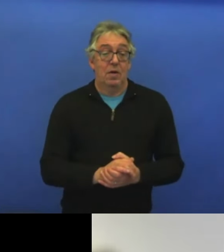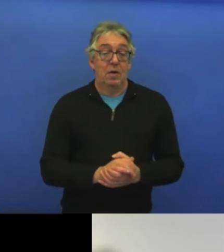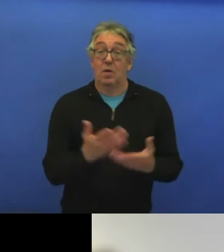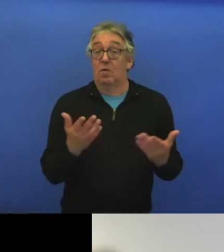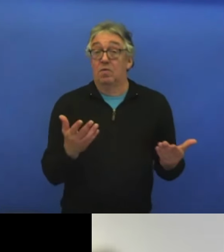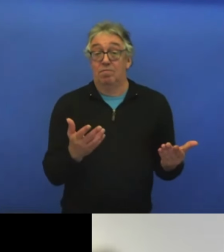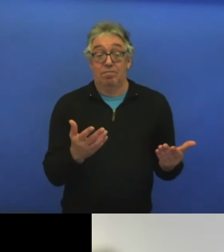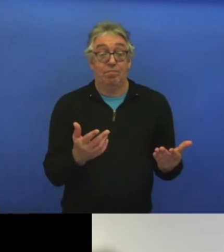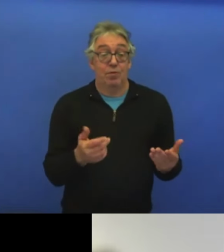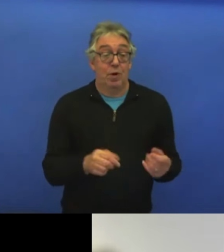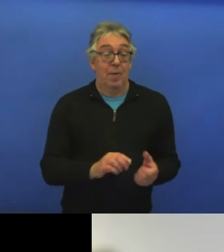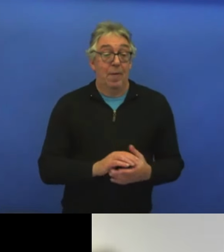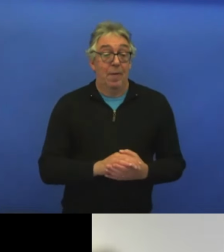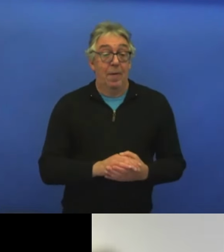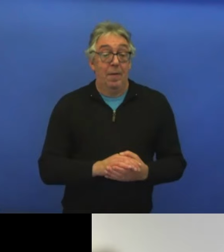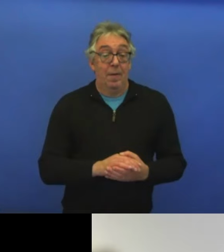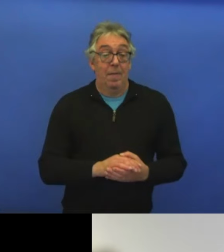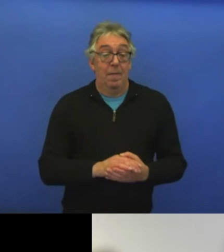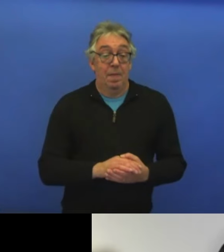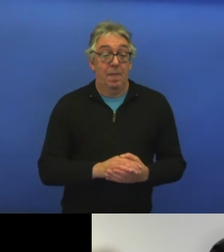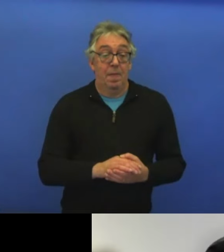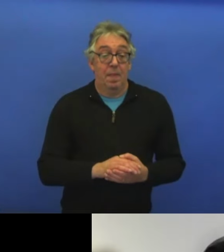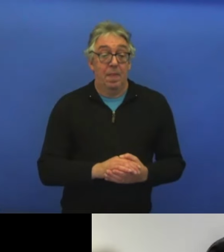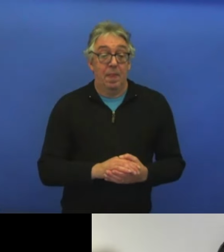Mathilde mentioned in terms of